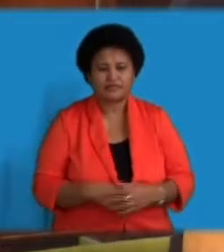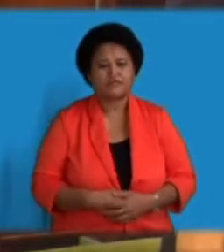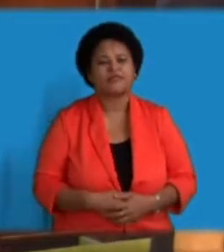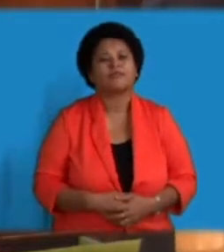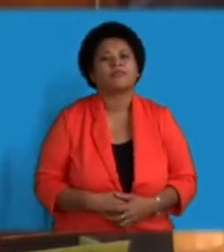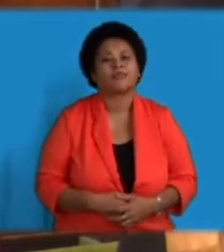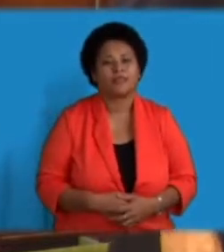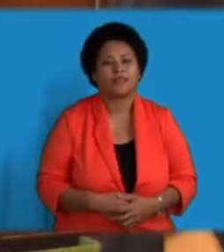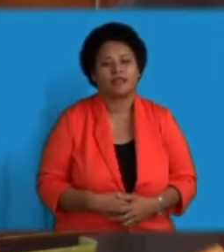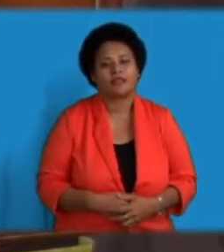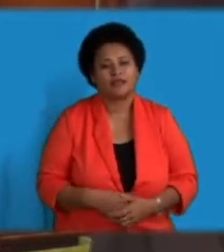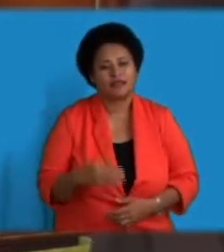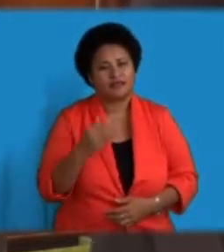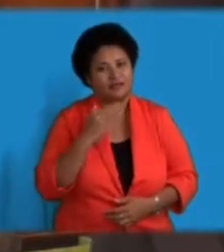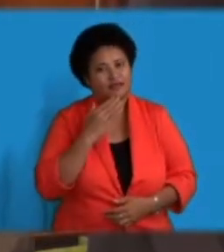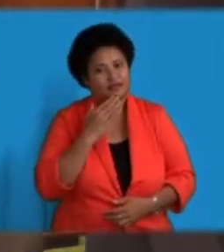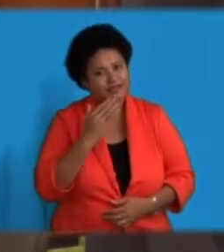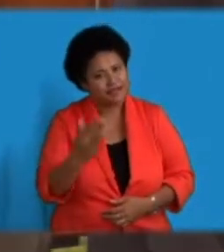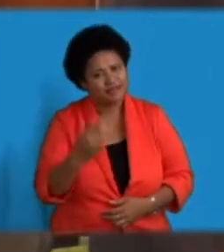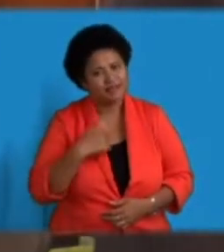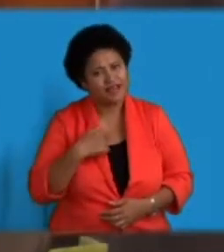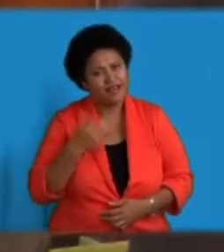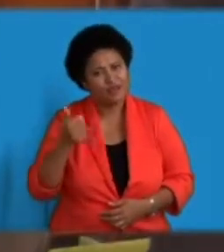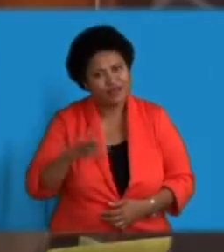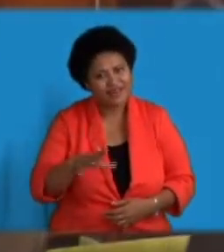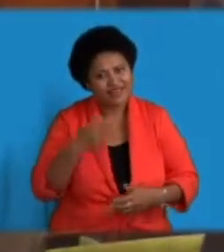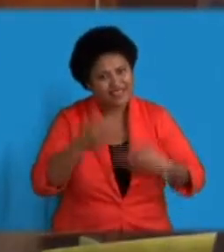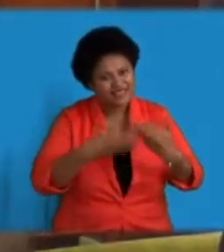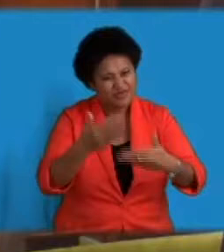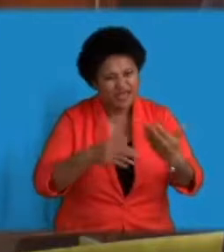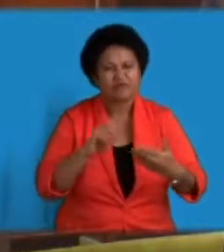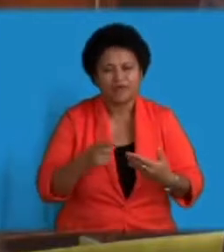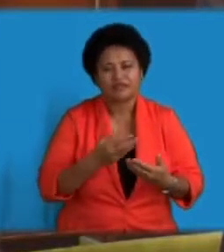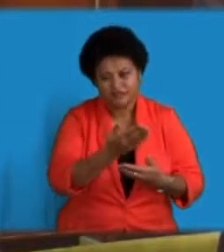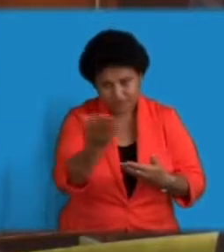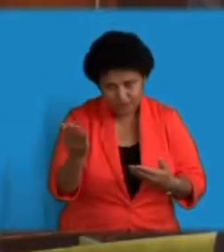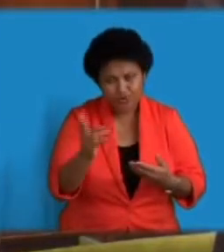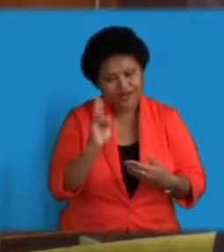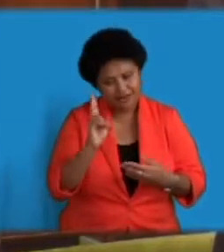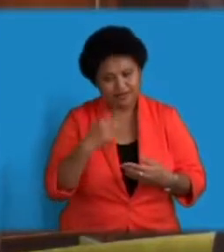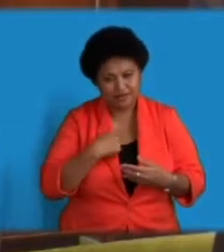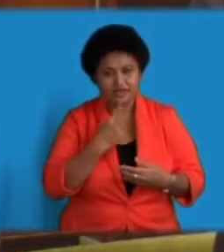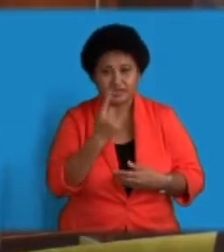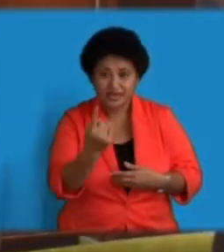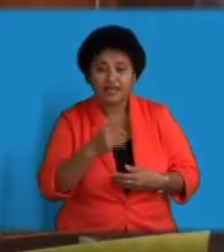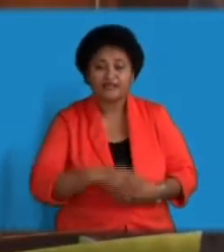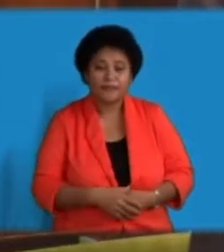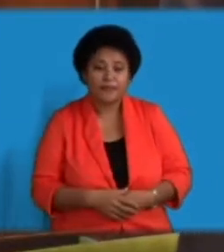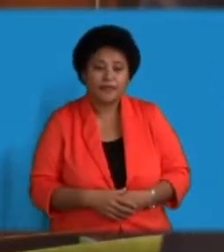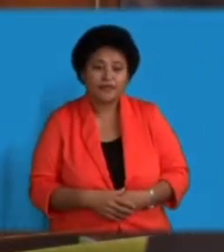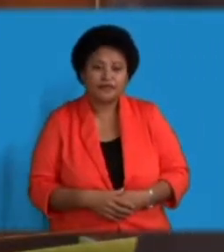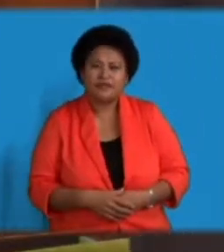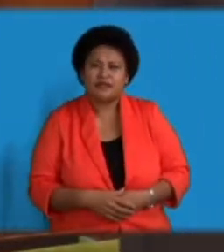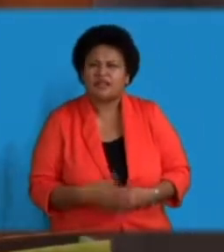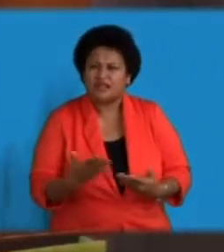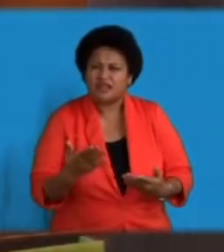Thank you, Madam Speaker. I think that was already explained, but for the benefit of the Honourable Member and this August House. Madam Speaker, all I hear is why can't